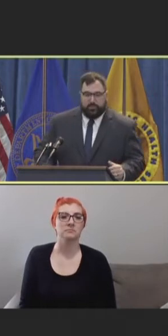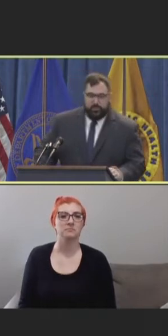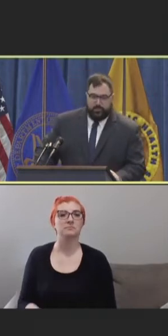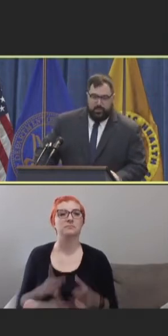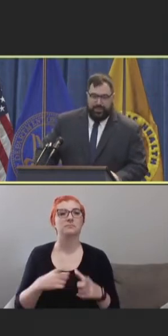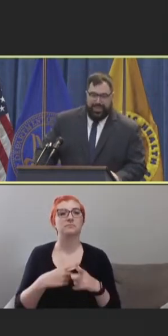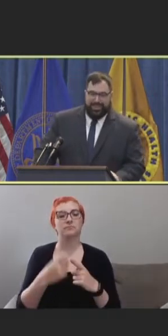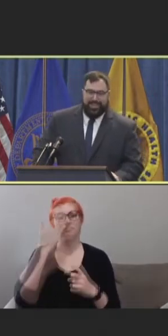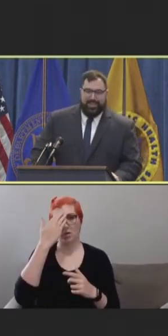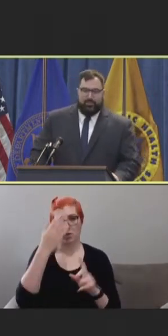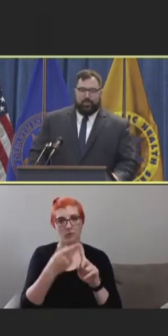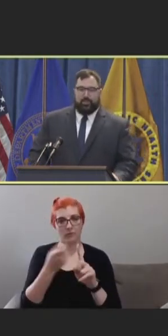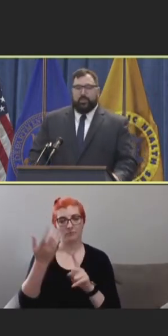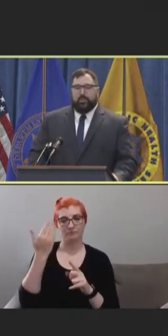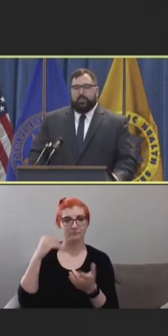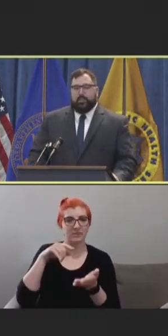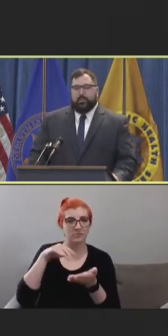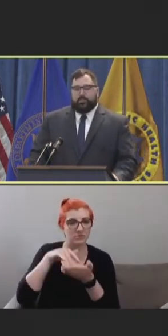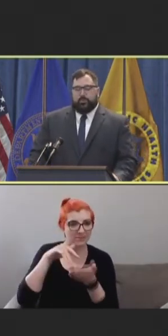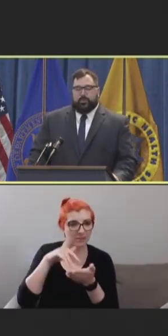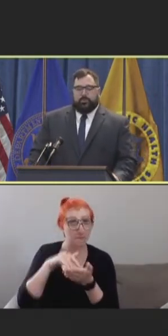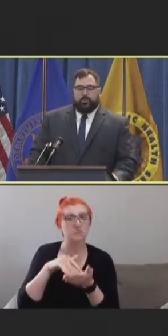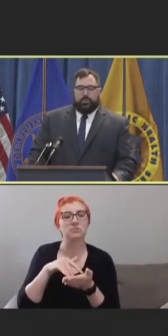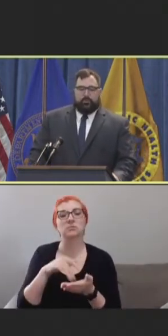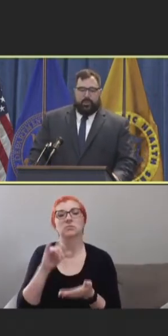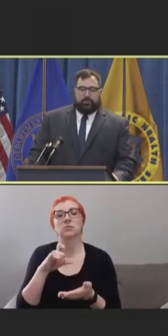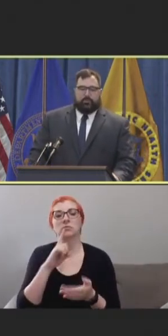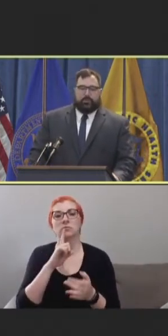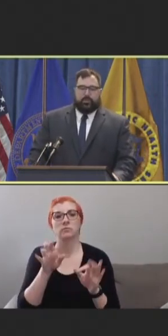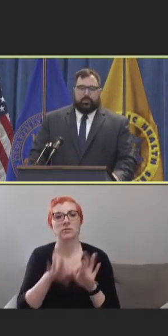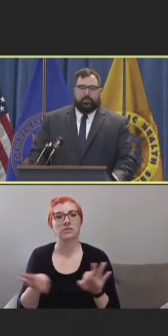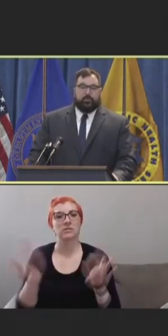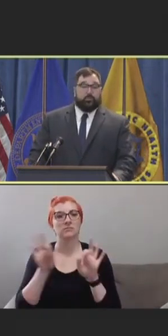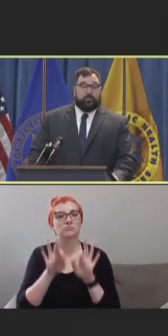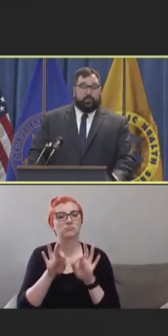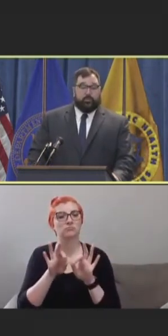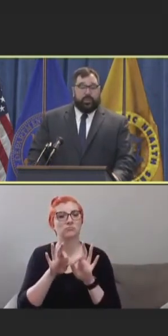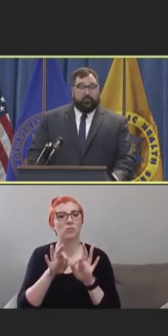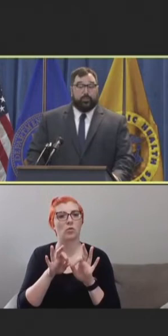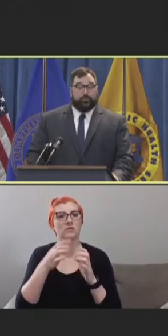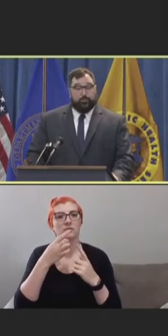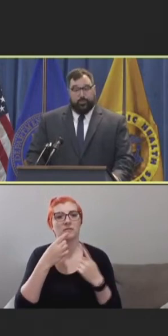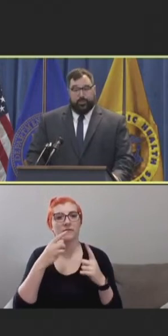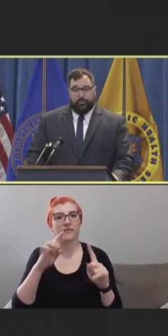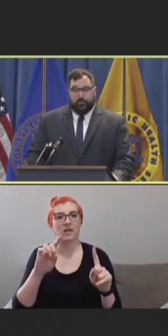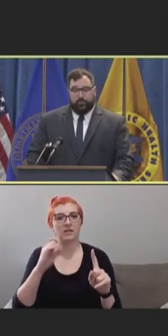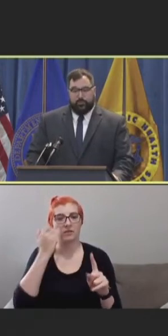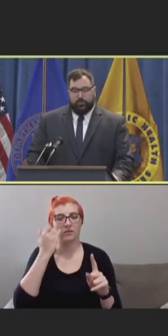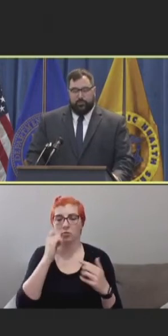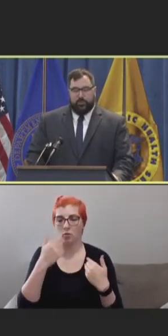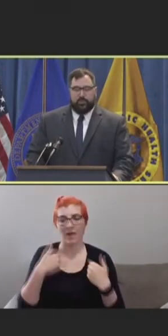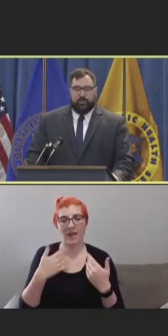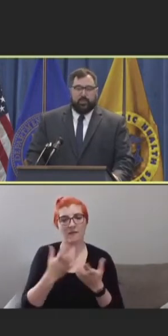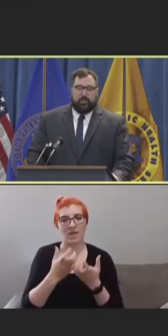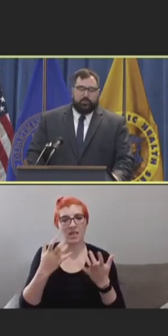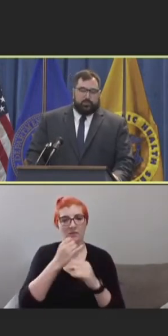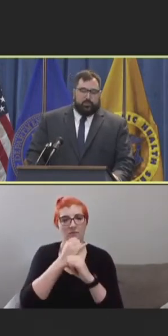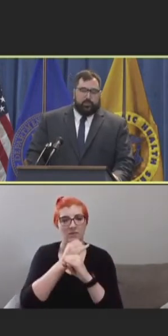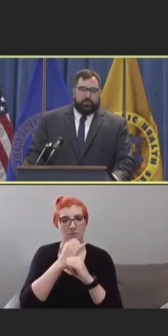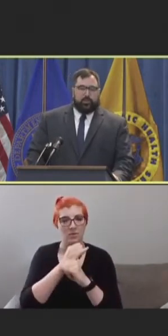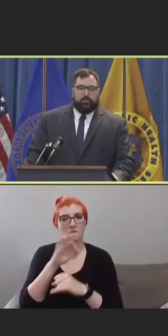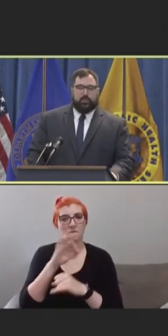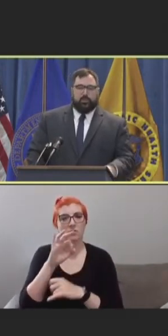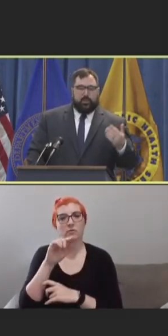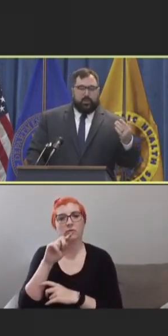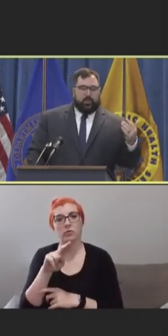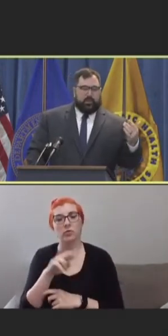prior studies on LAIV that it is particularly effective in individuals that don't have much immunity to influenza. And so